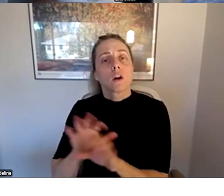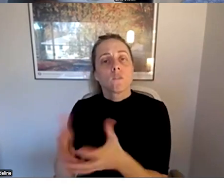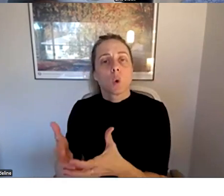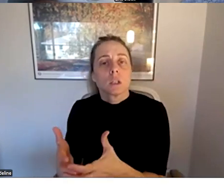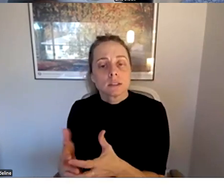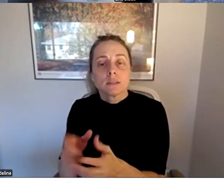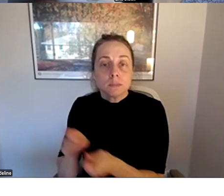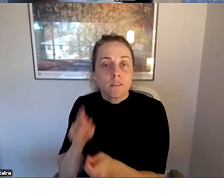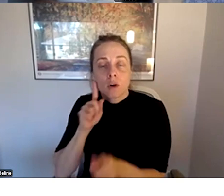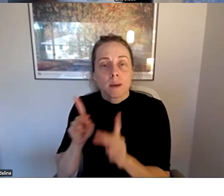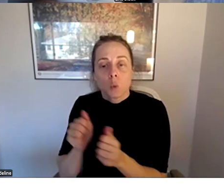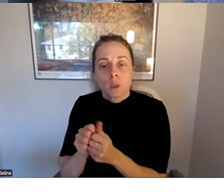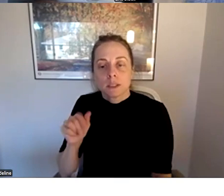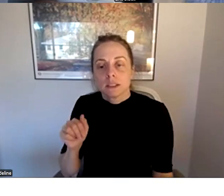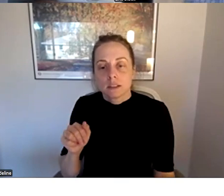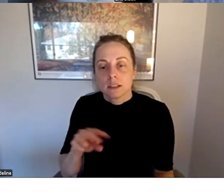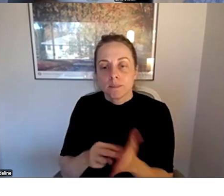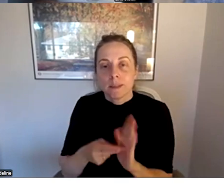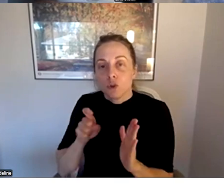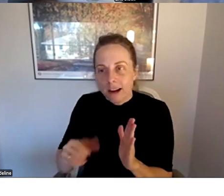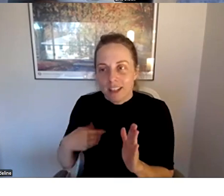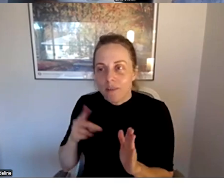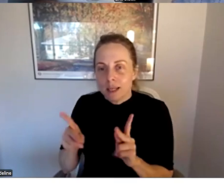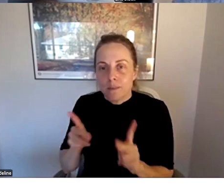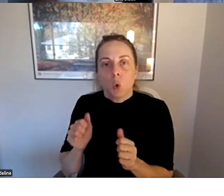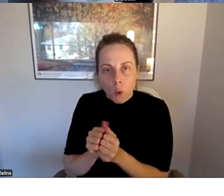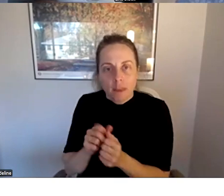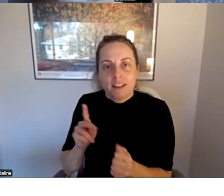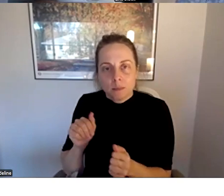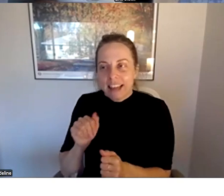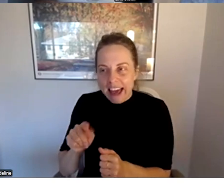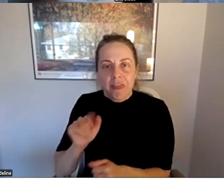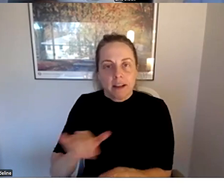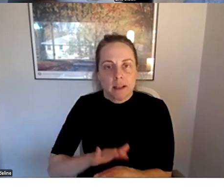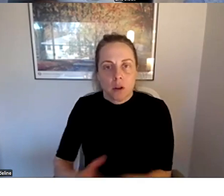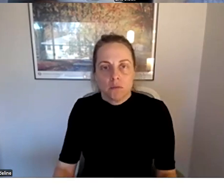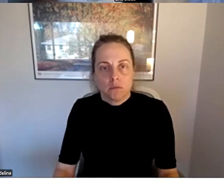disabilities, then you need to have people with disabilities at the table. If you're going to talk about us, then we need to be at the table.